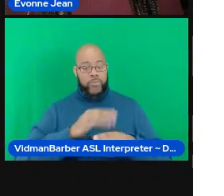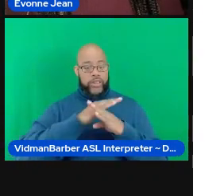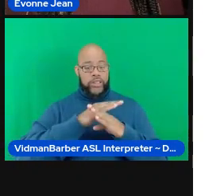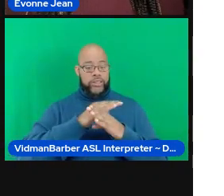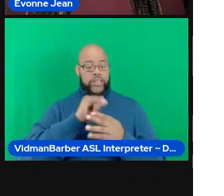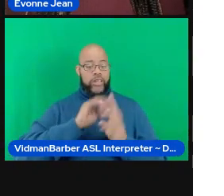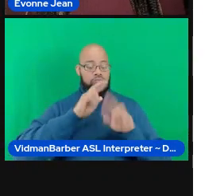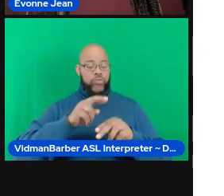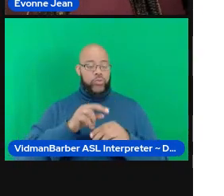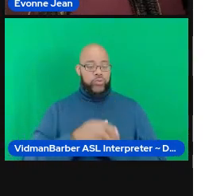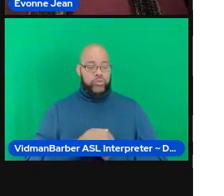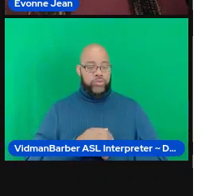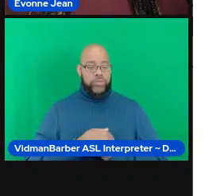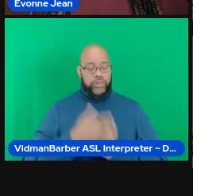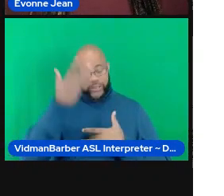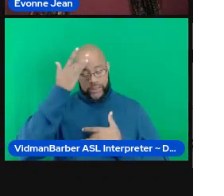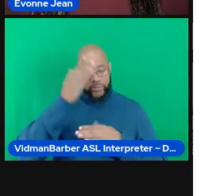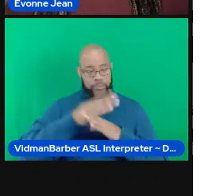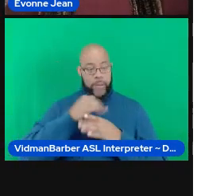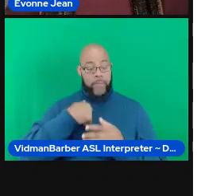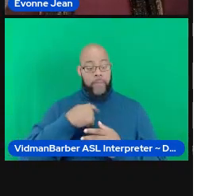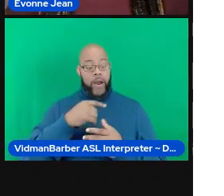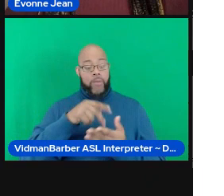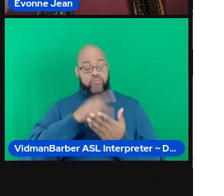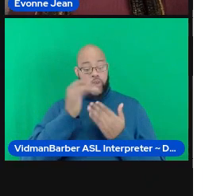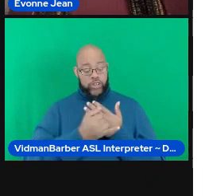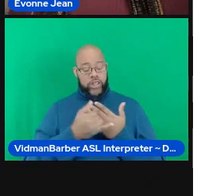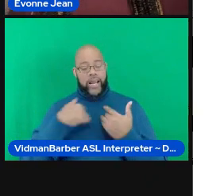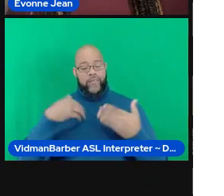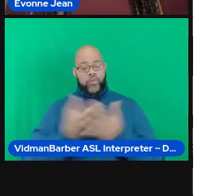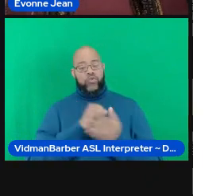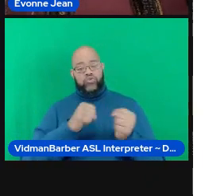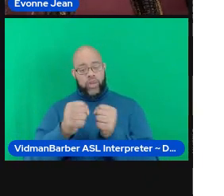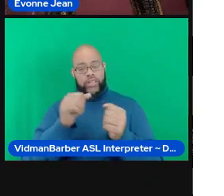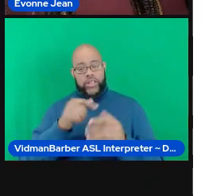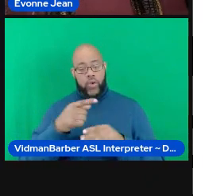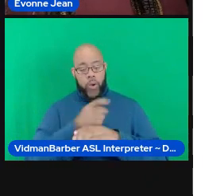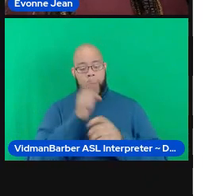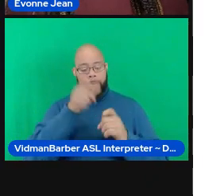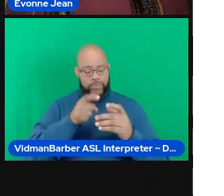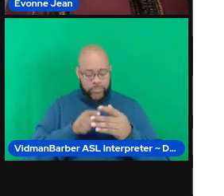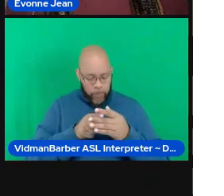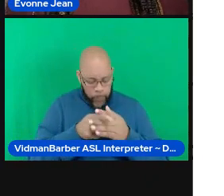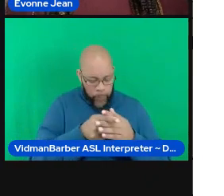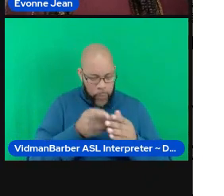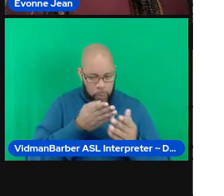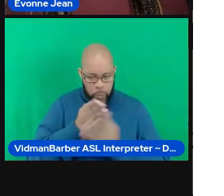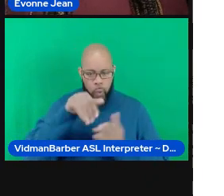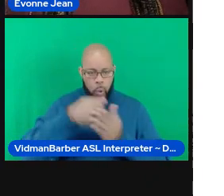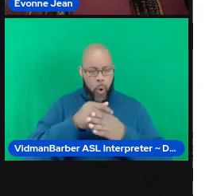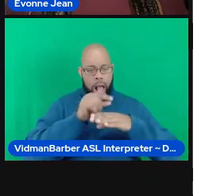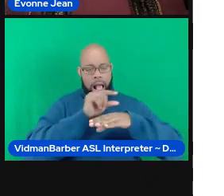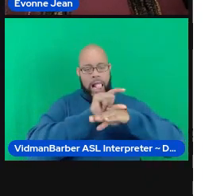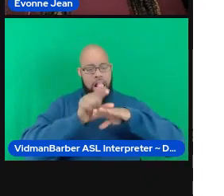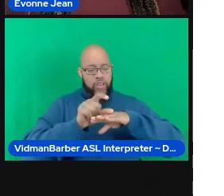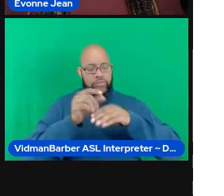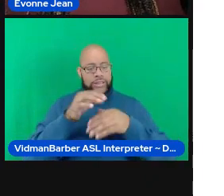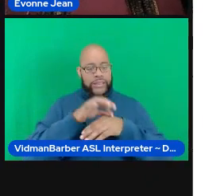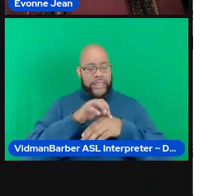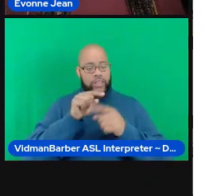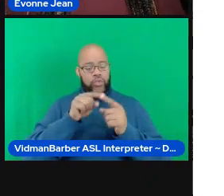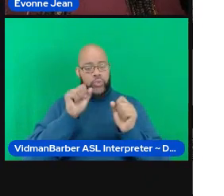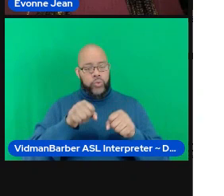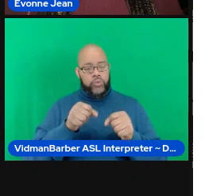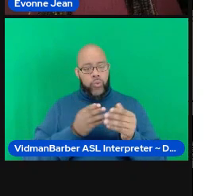responses. And so my thesis project involved a new strategy where worms must burrow and penetrate all layers of the skin in order to test